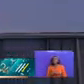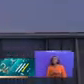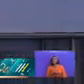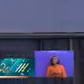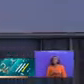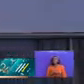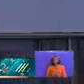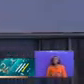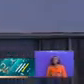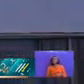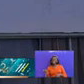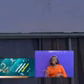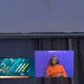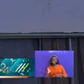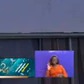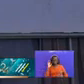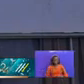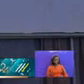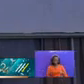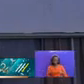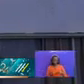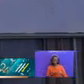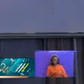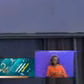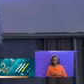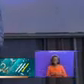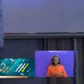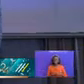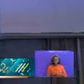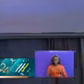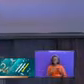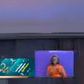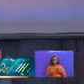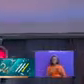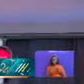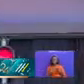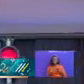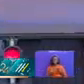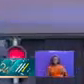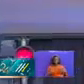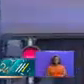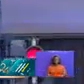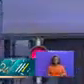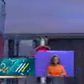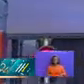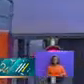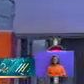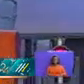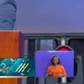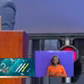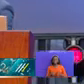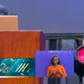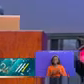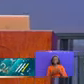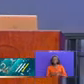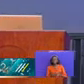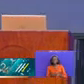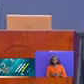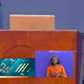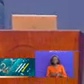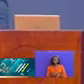that has human kidney for kidney harvesting you breed a cow that has a human human heart so that when you have a